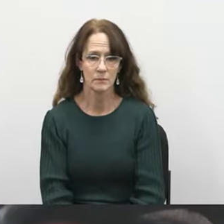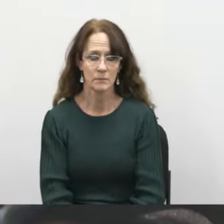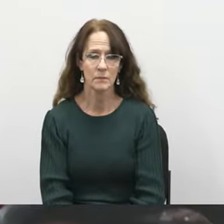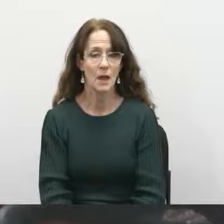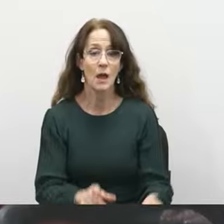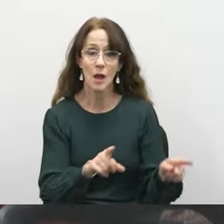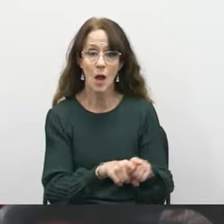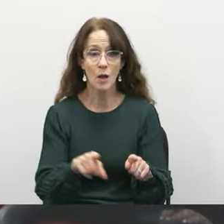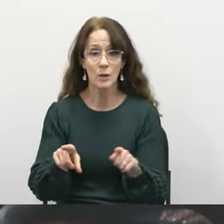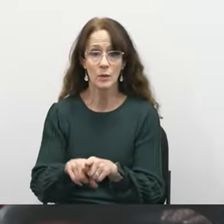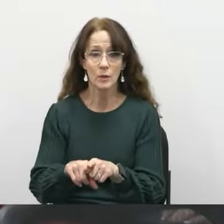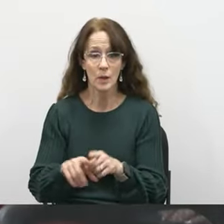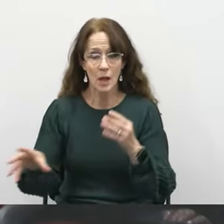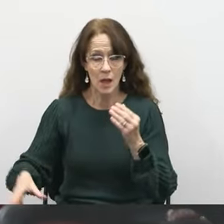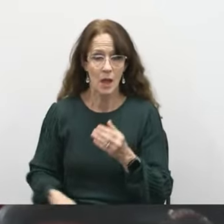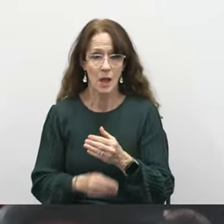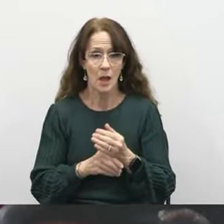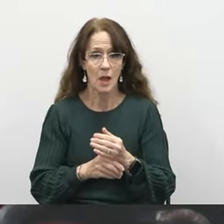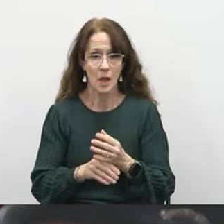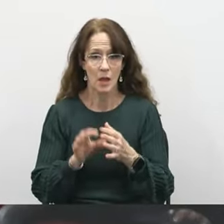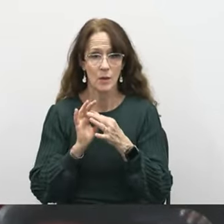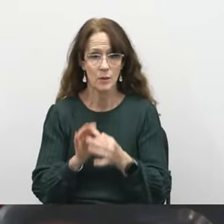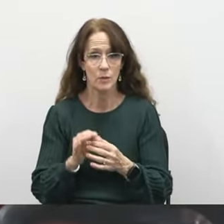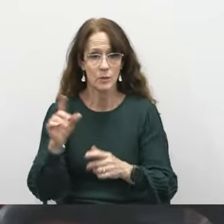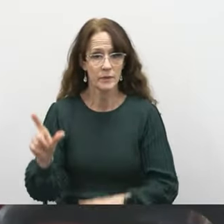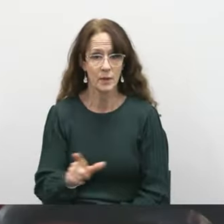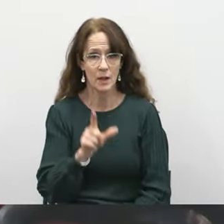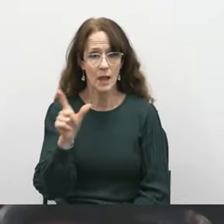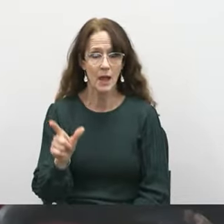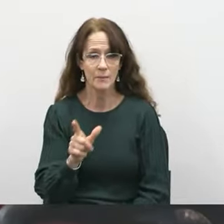I also want to add regarding libraries.